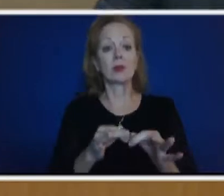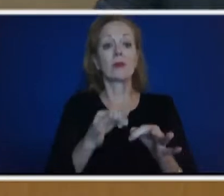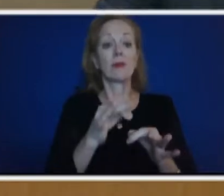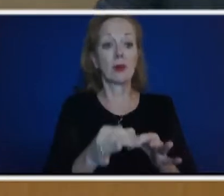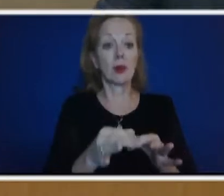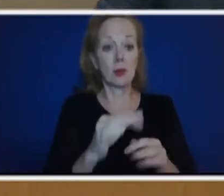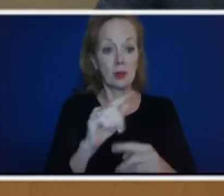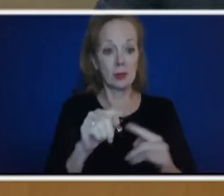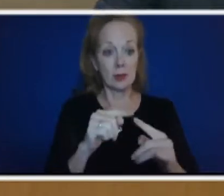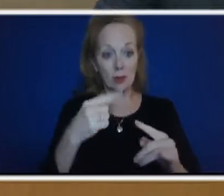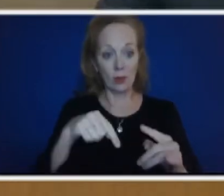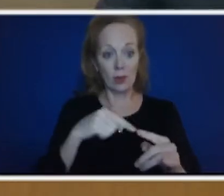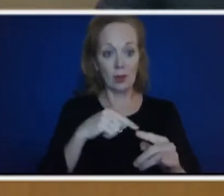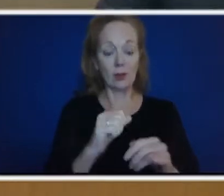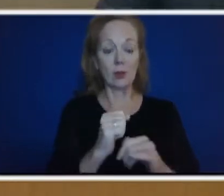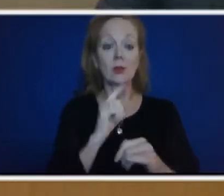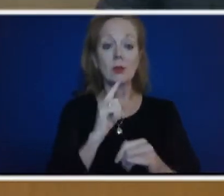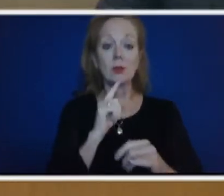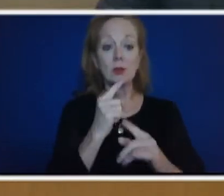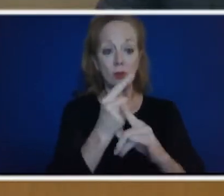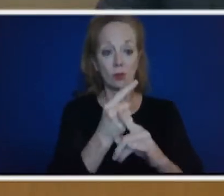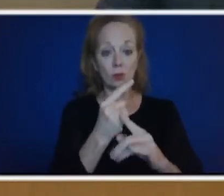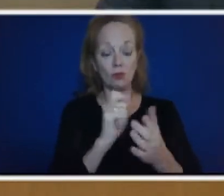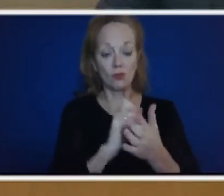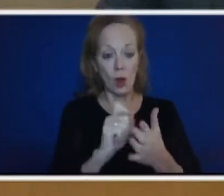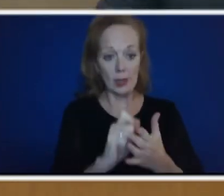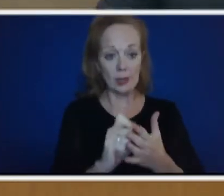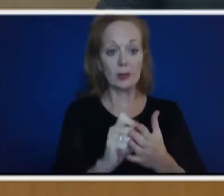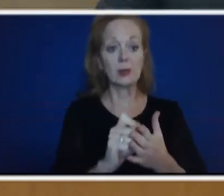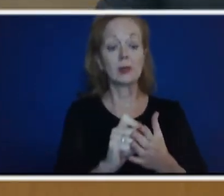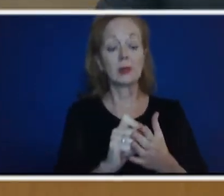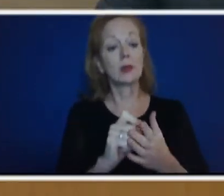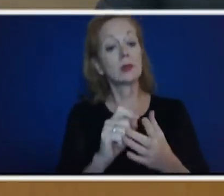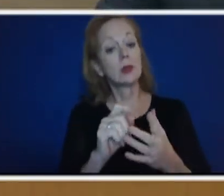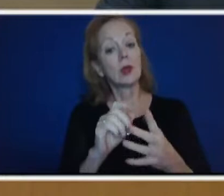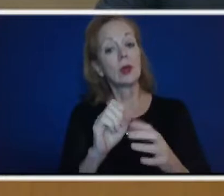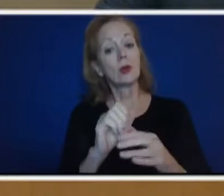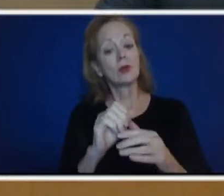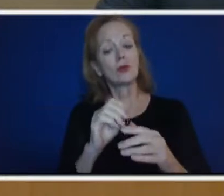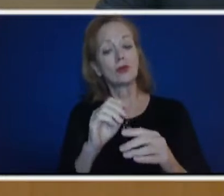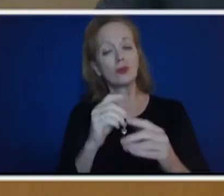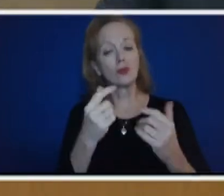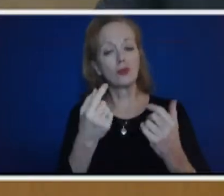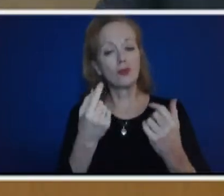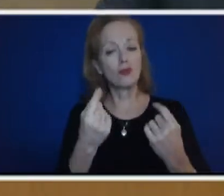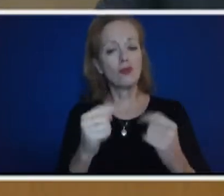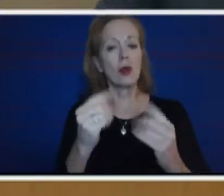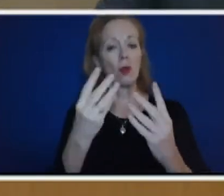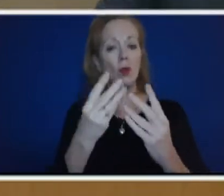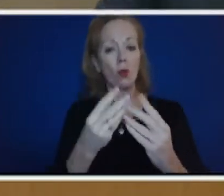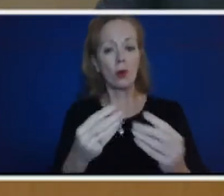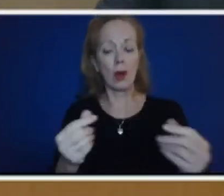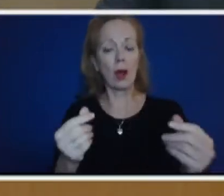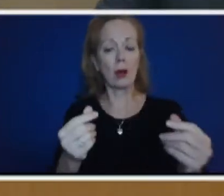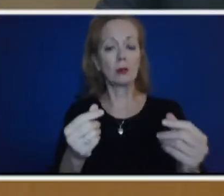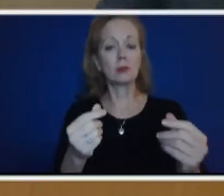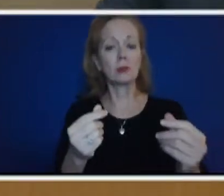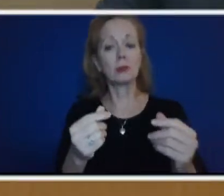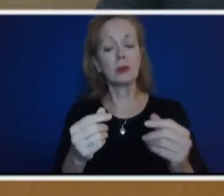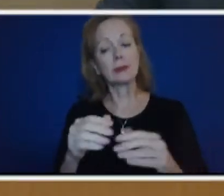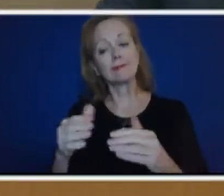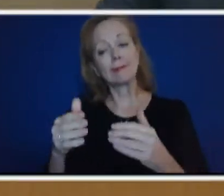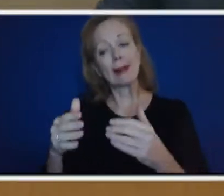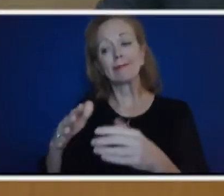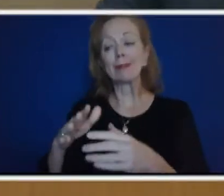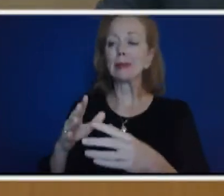we can get those assurances in writing, and to try to work out a neighborly solution for what we have. And just as an aside,